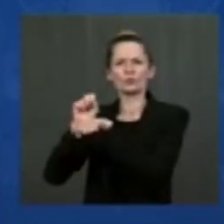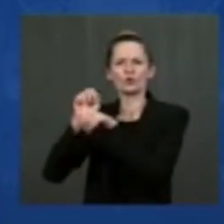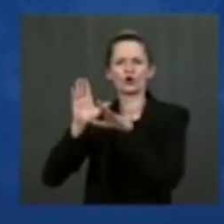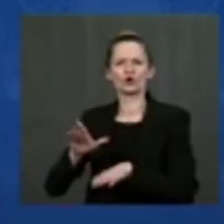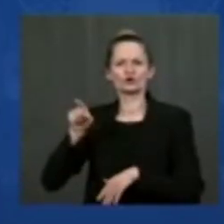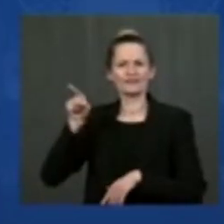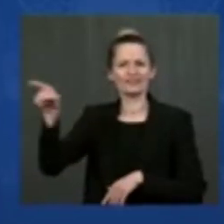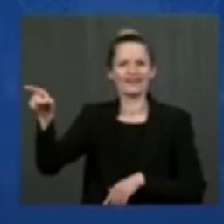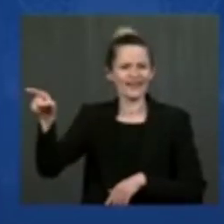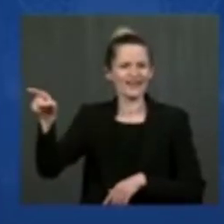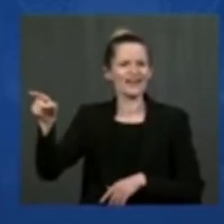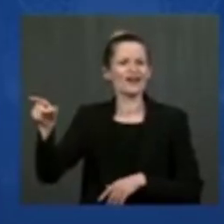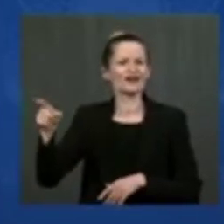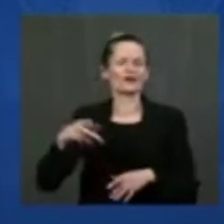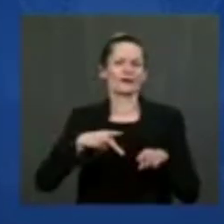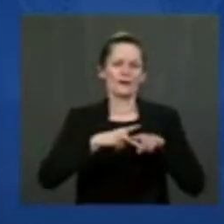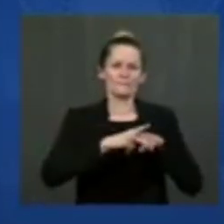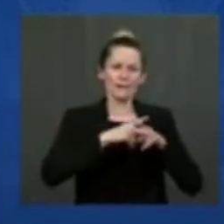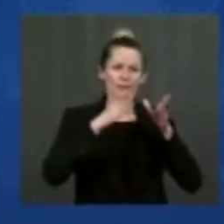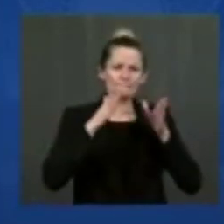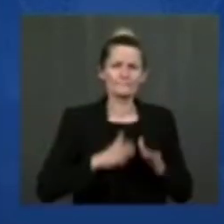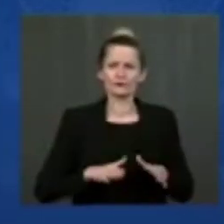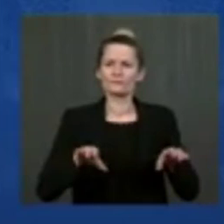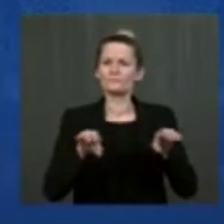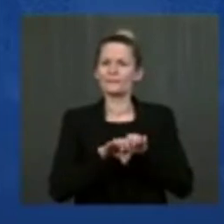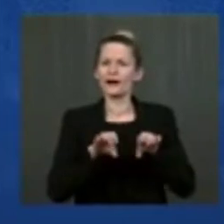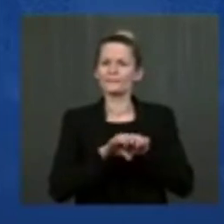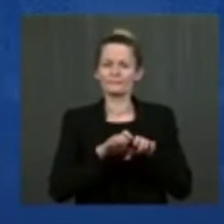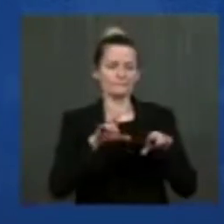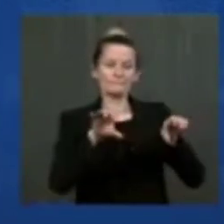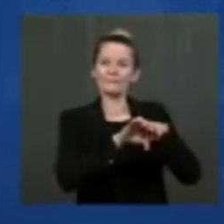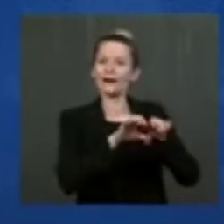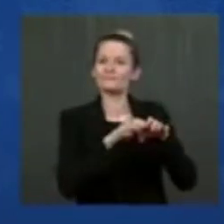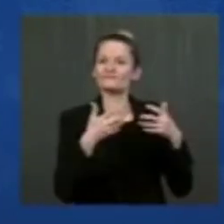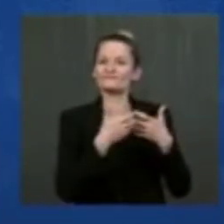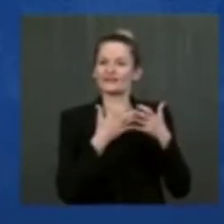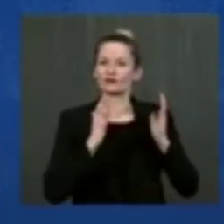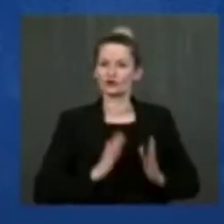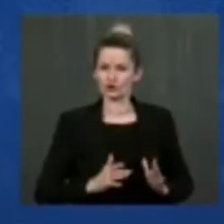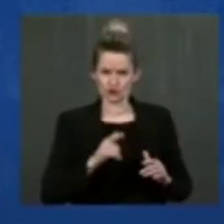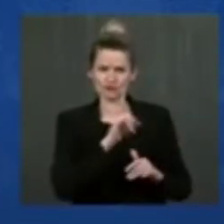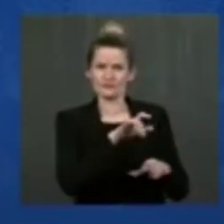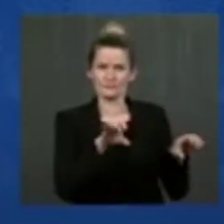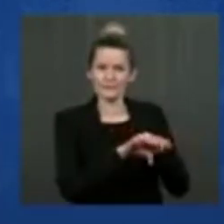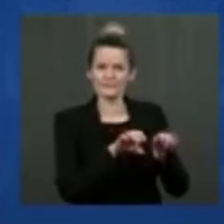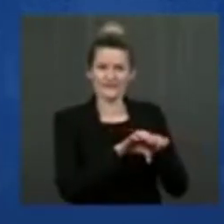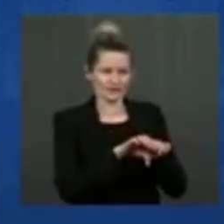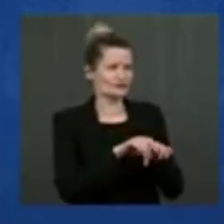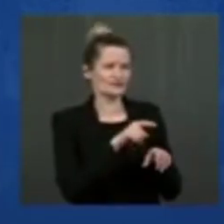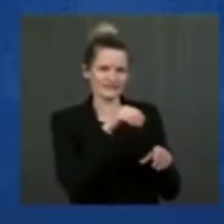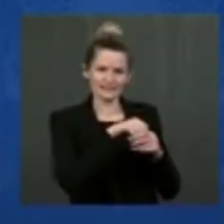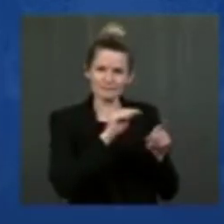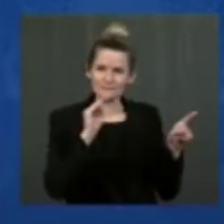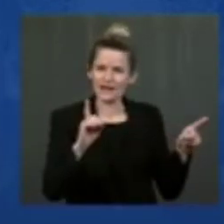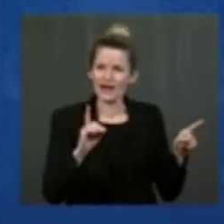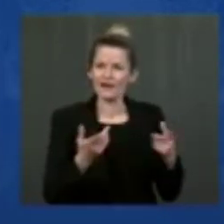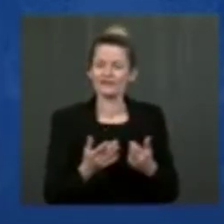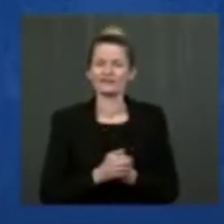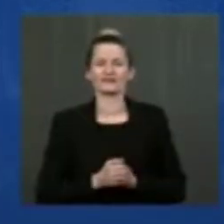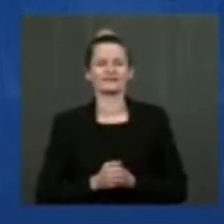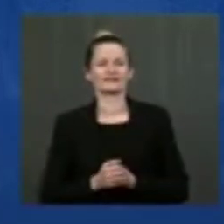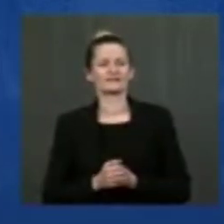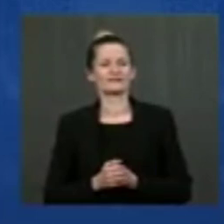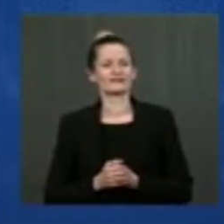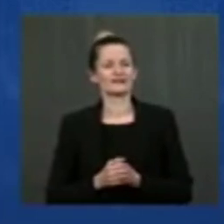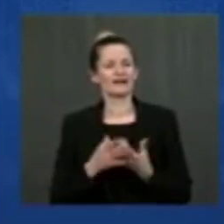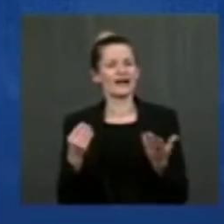gas fitters in Maryland, AFT teachers in Virginia. And by the way, of course, I sleep with an NEA member every